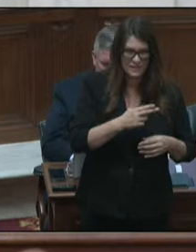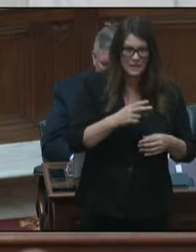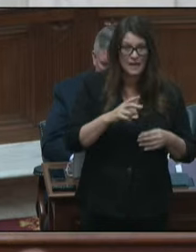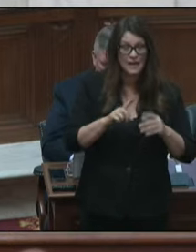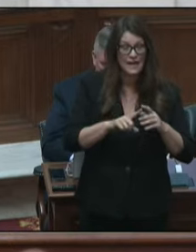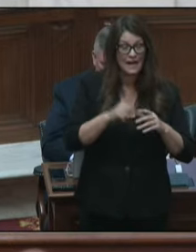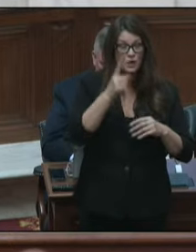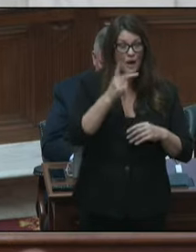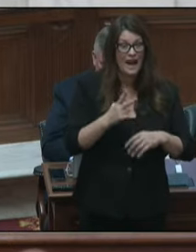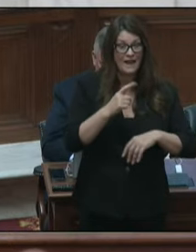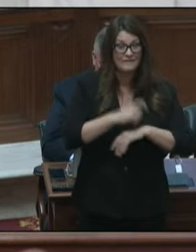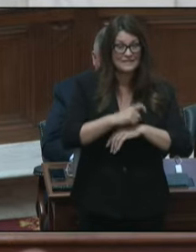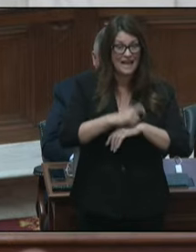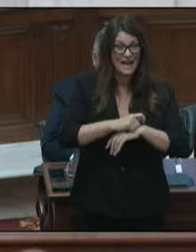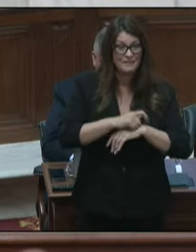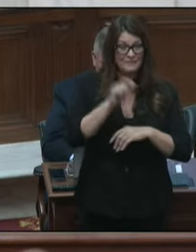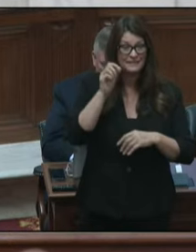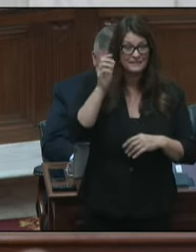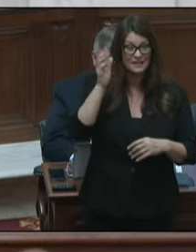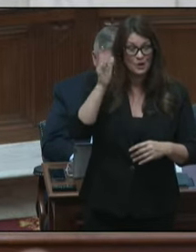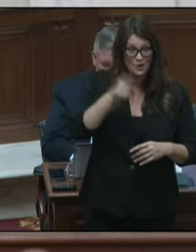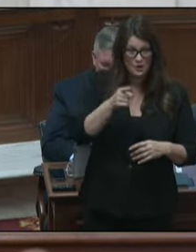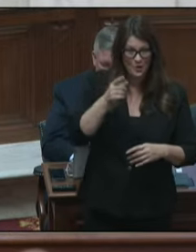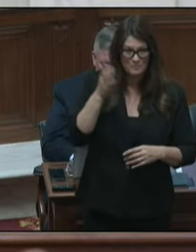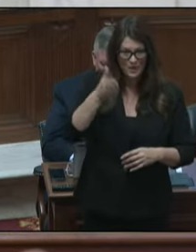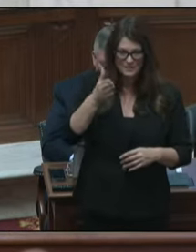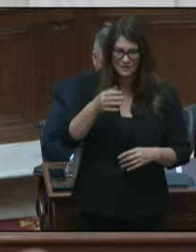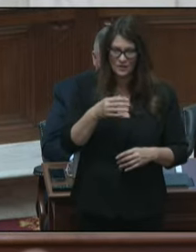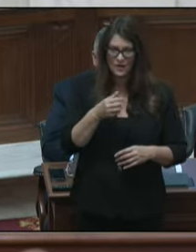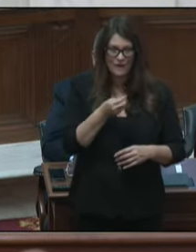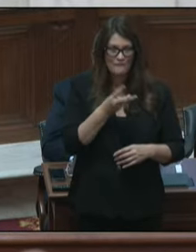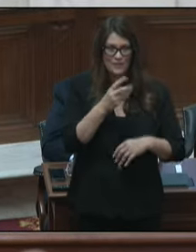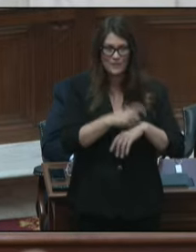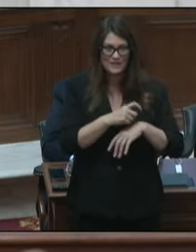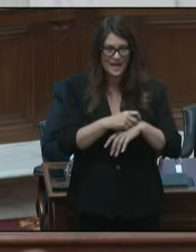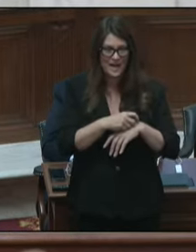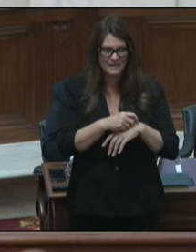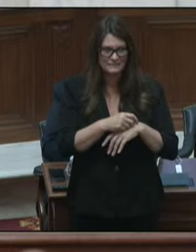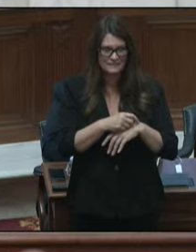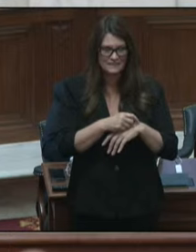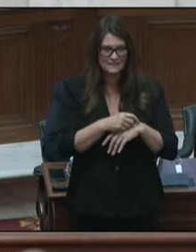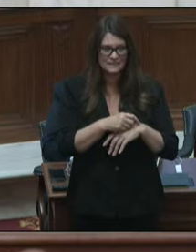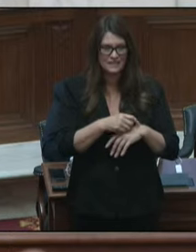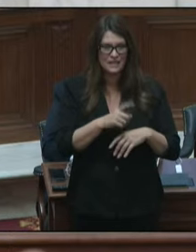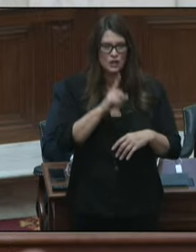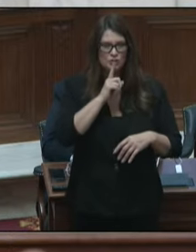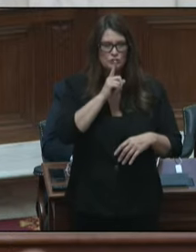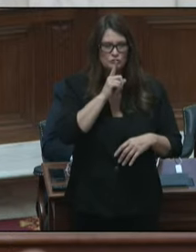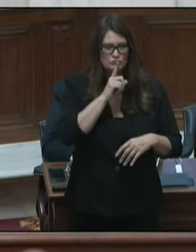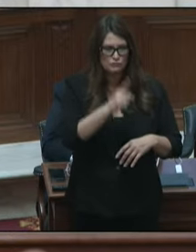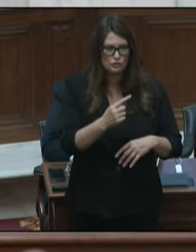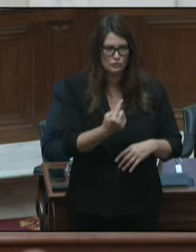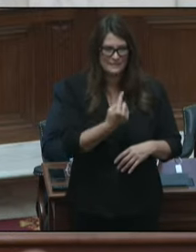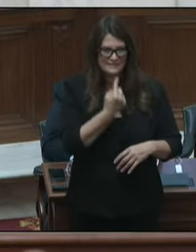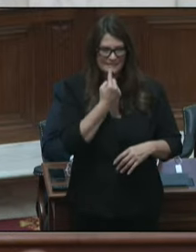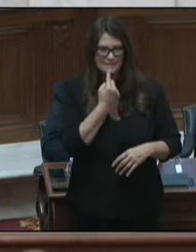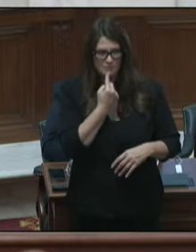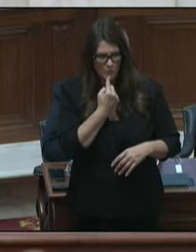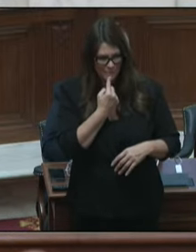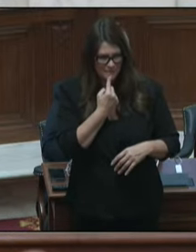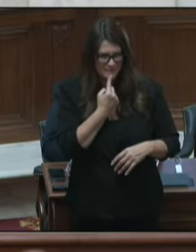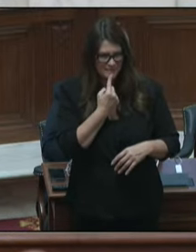halftime speech was one of only a few times I ever saw you express true disappointment in our